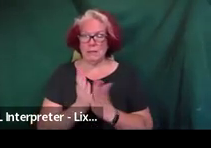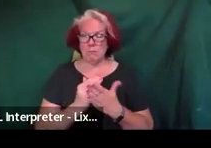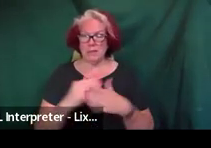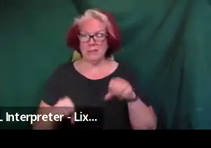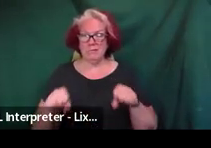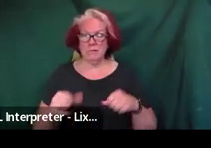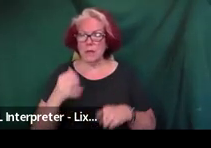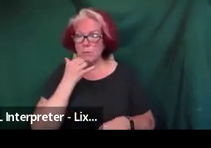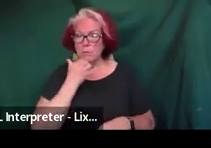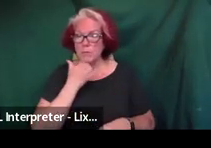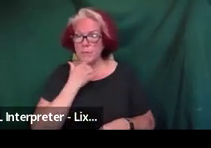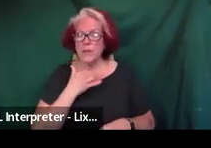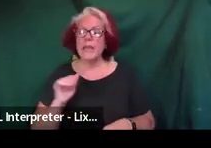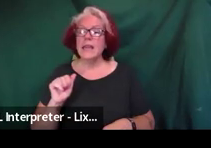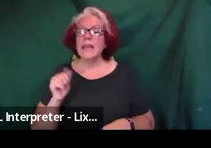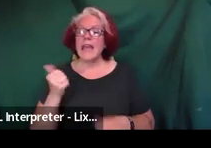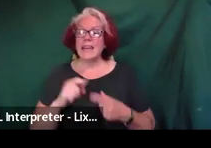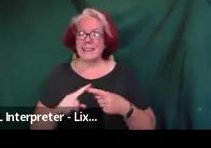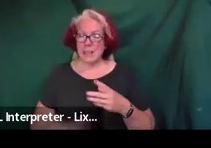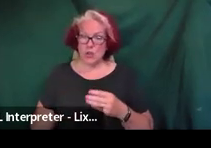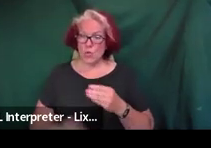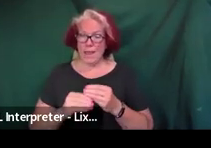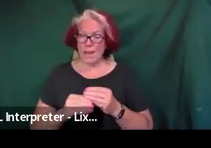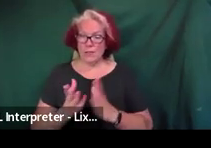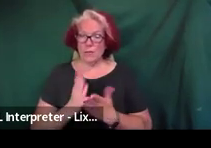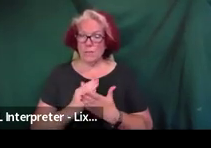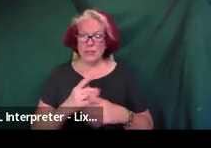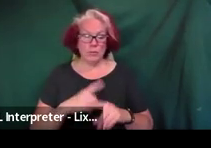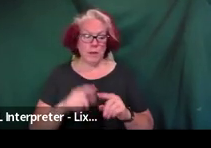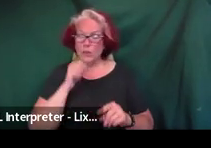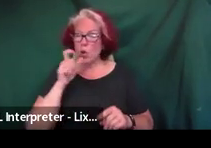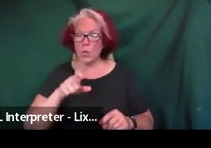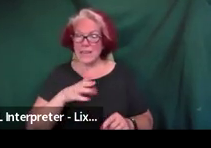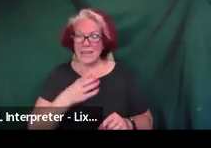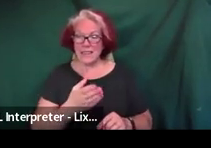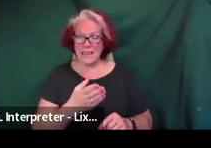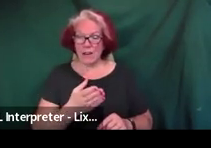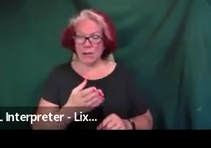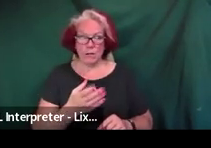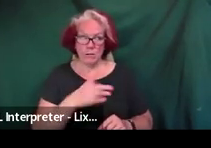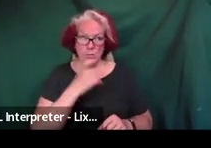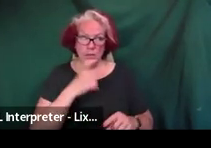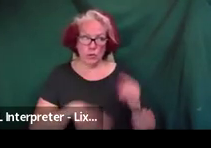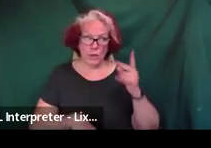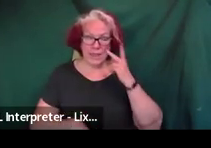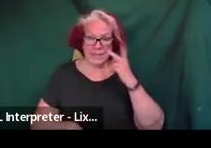budget that doesn't need to be there, because you can't tell whether it's there, and it just becomes